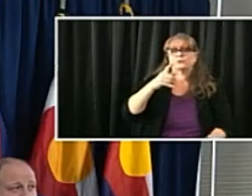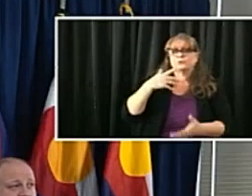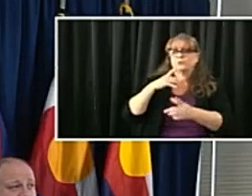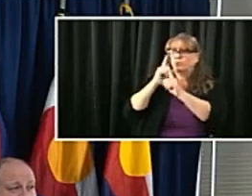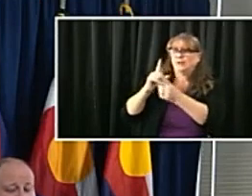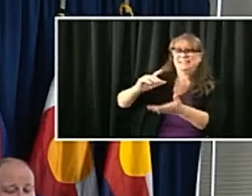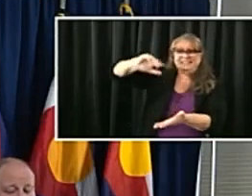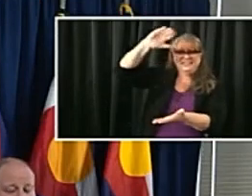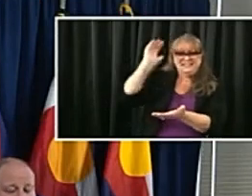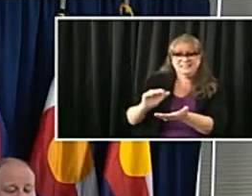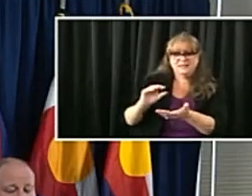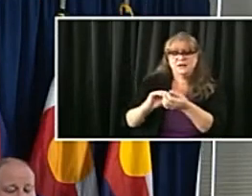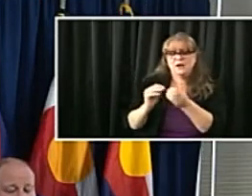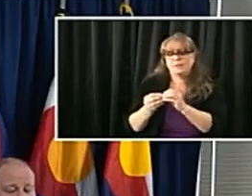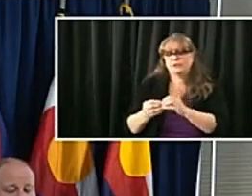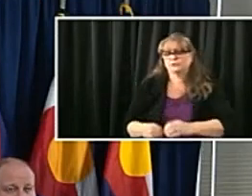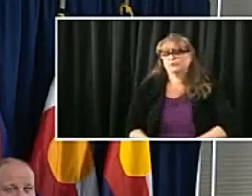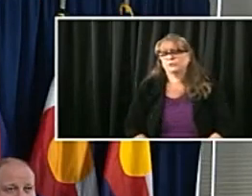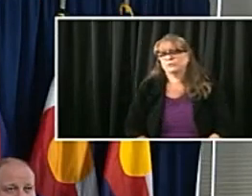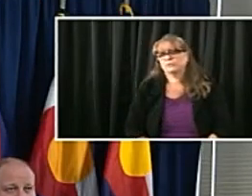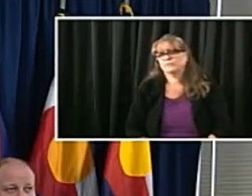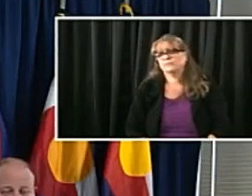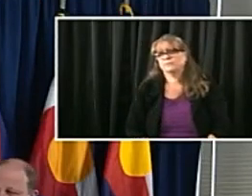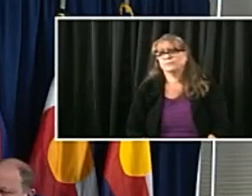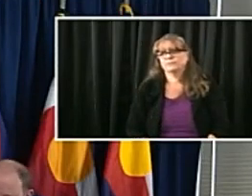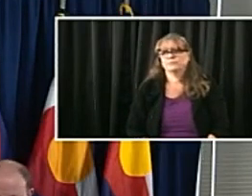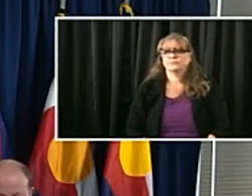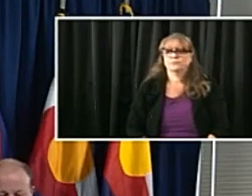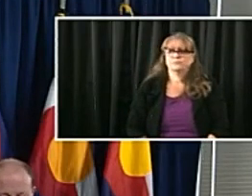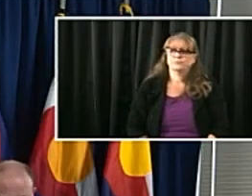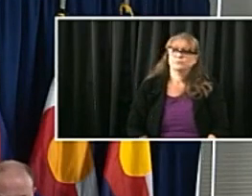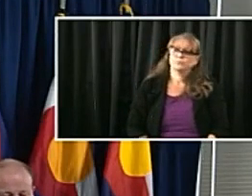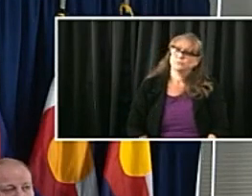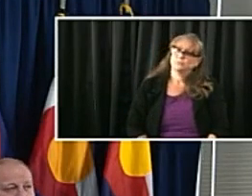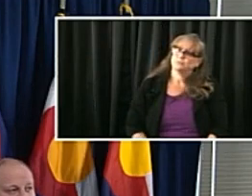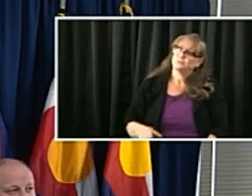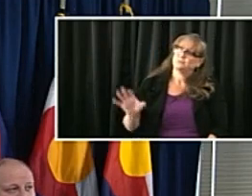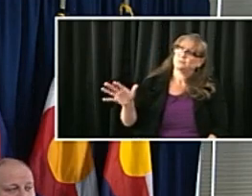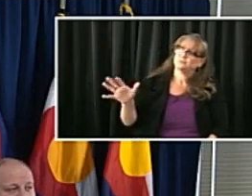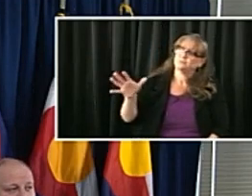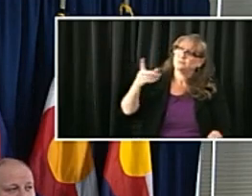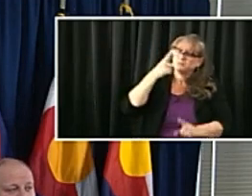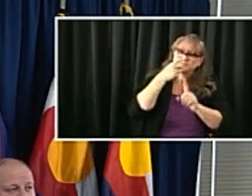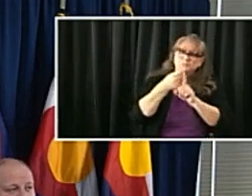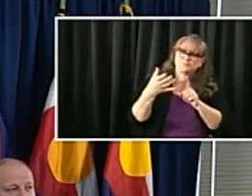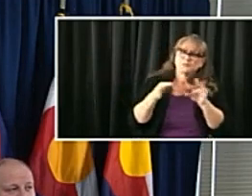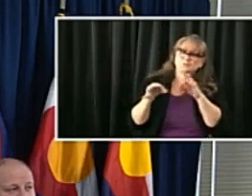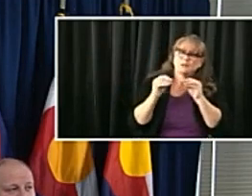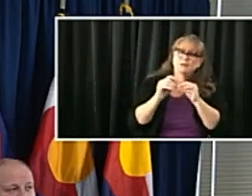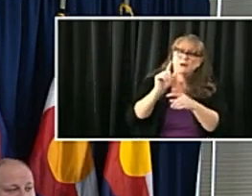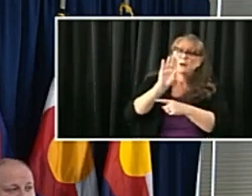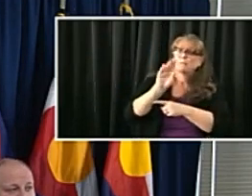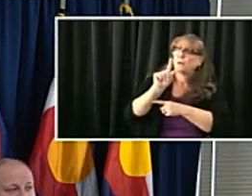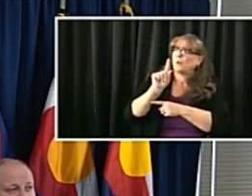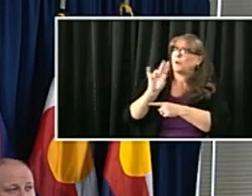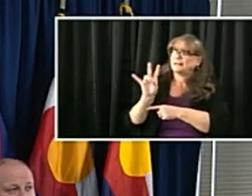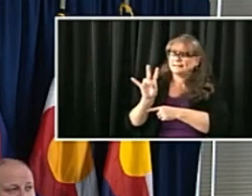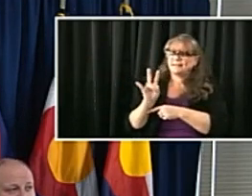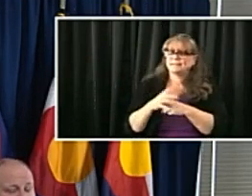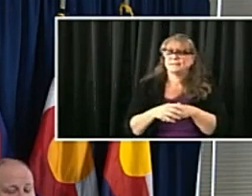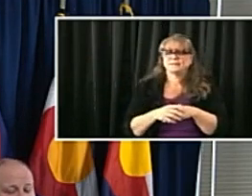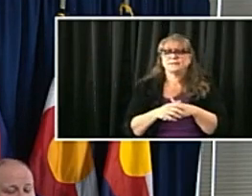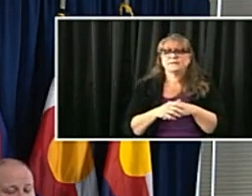Can you explain a little bit more about the variant, because it's already here, right? So doesn't it suggest that all of the modeling should assume that the